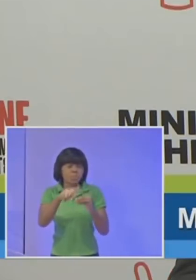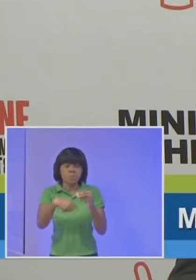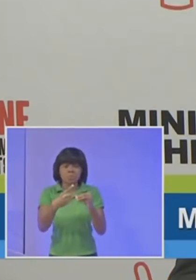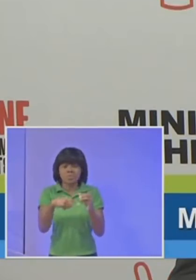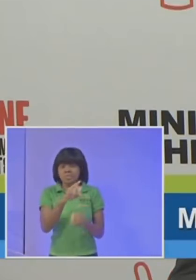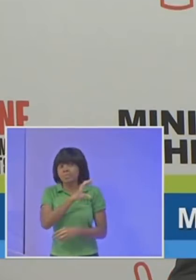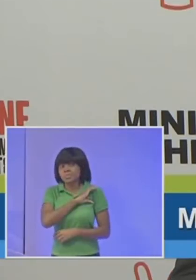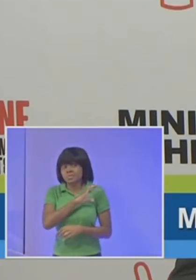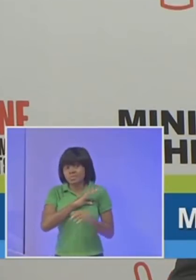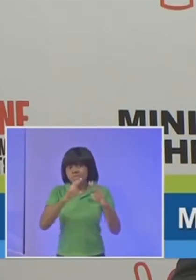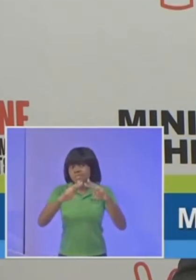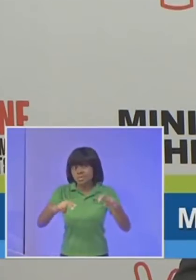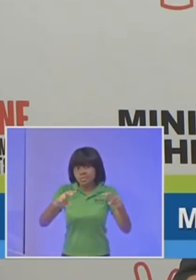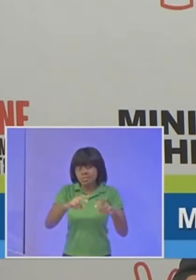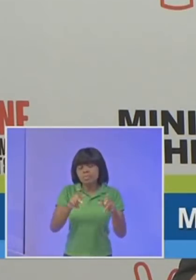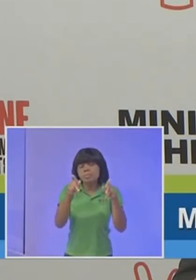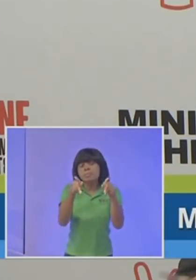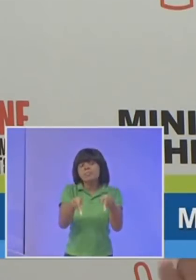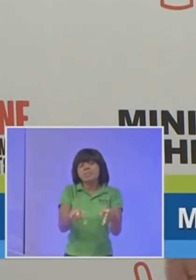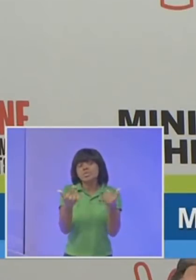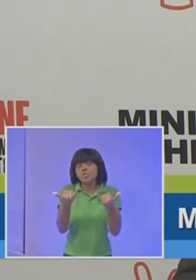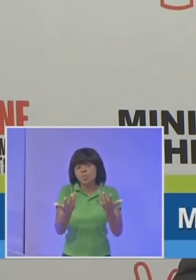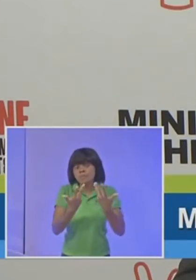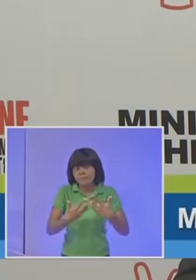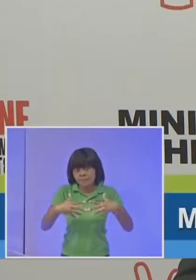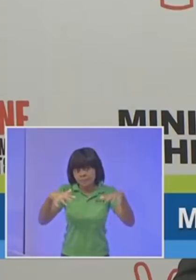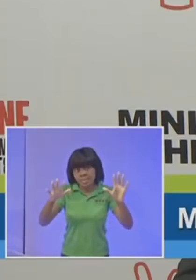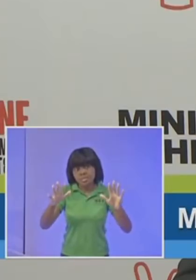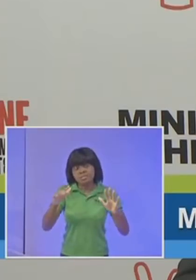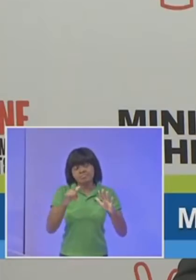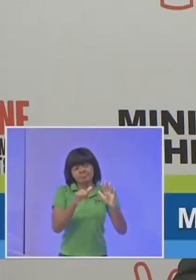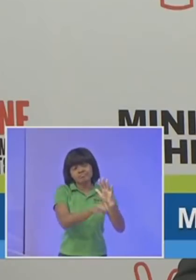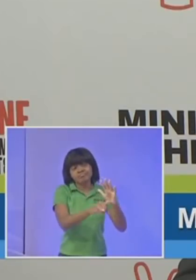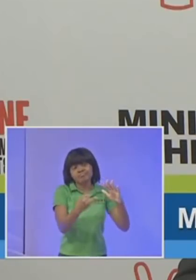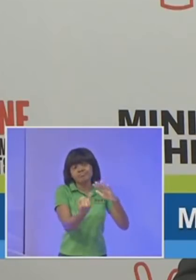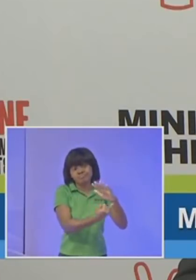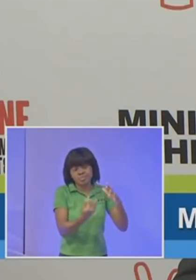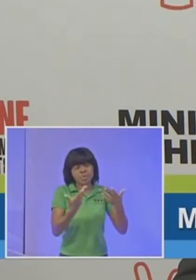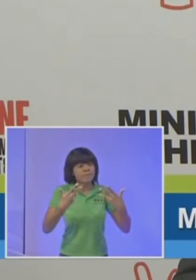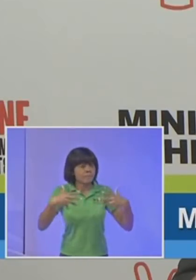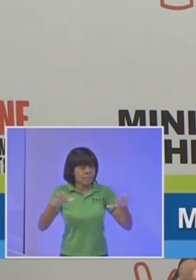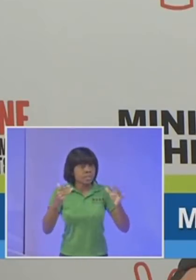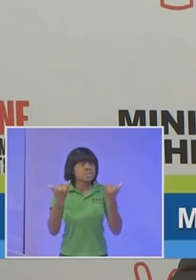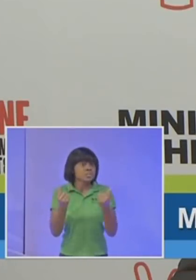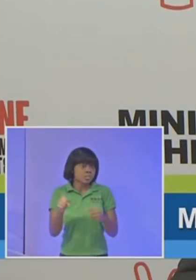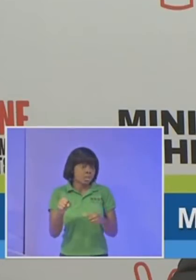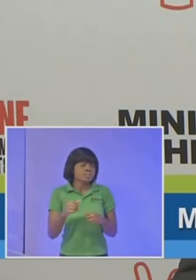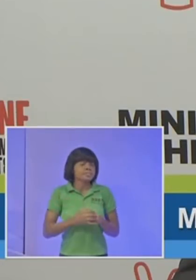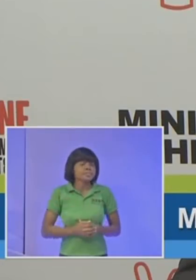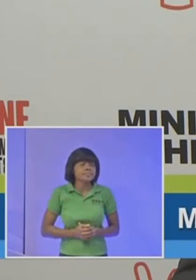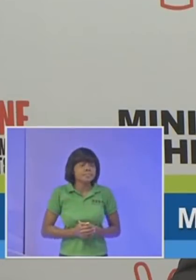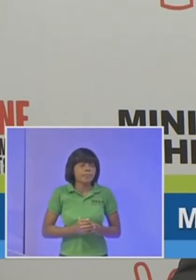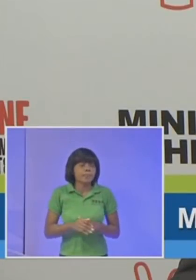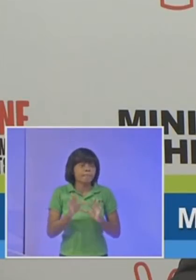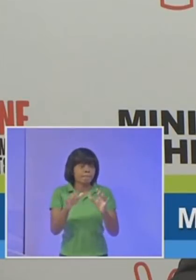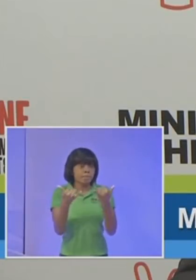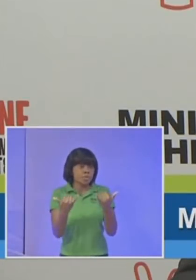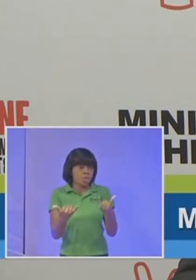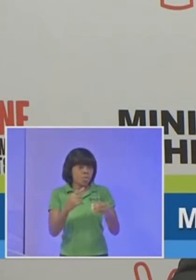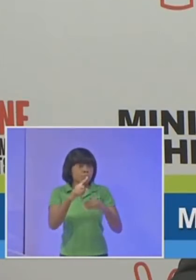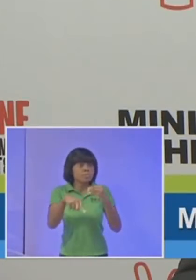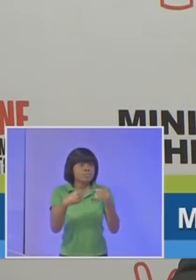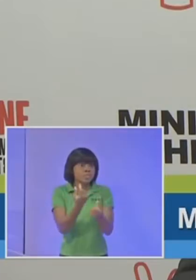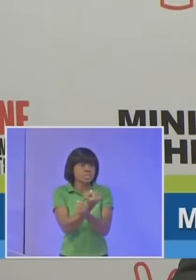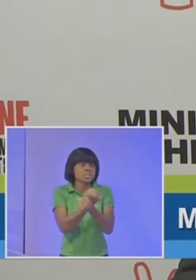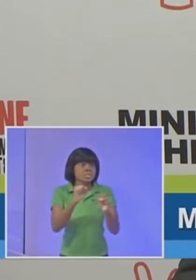of quarantine, CMO, a while now. On the safe zone for cinemas, I think the